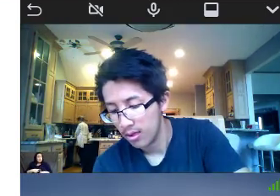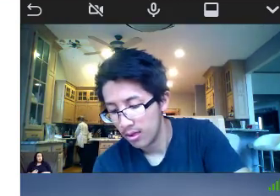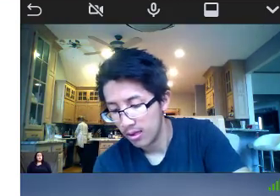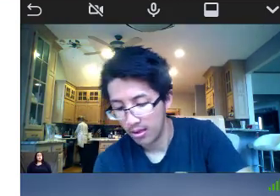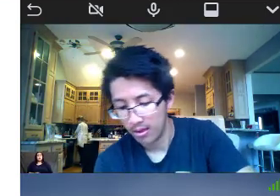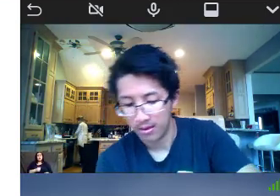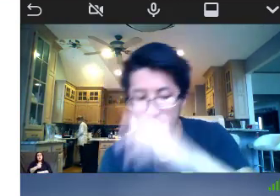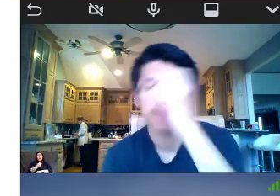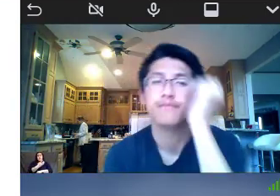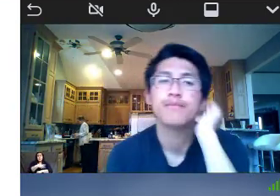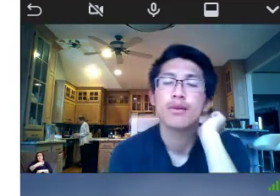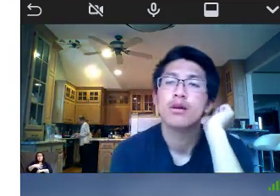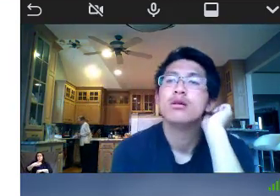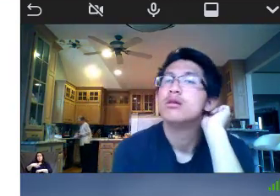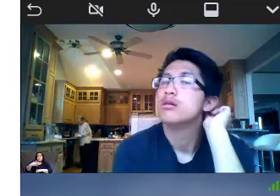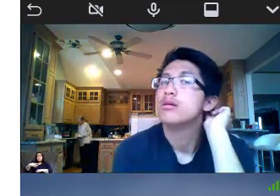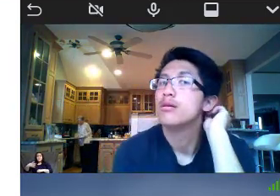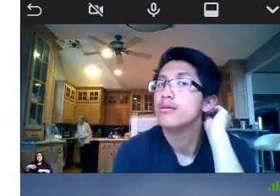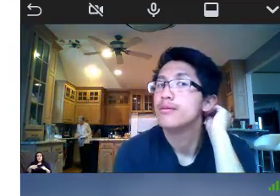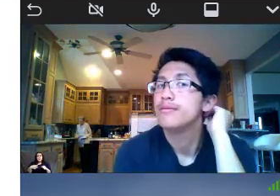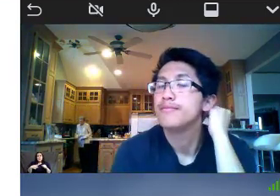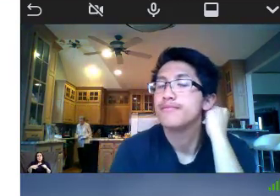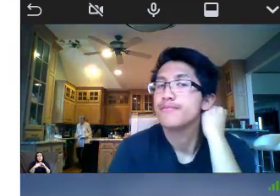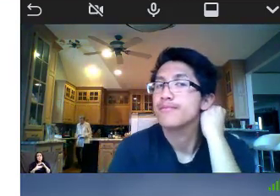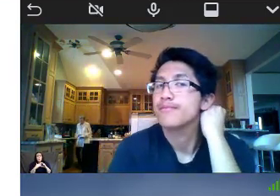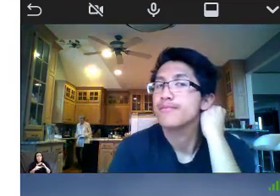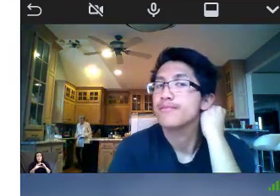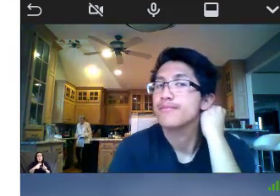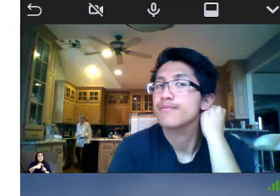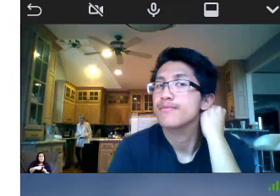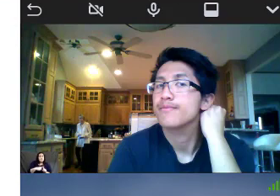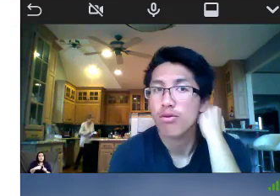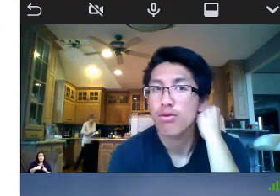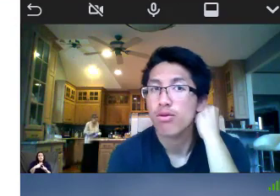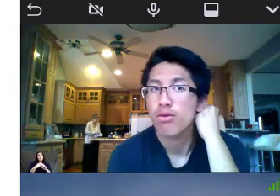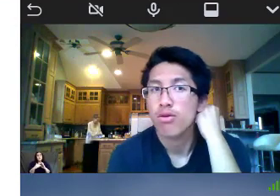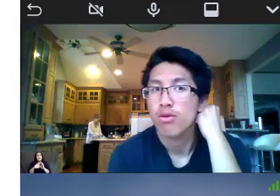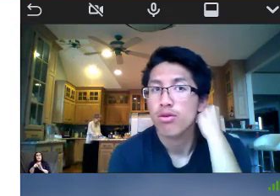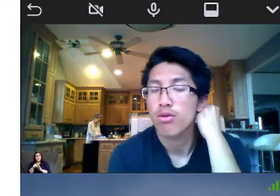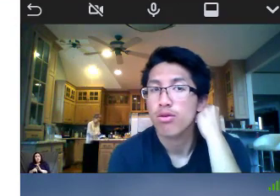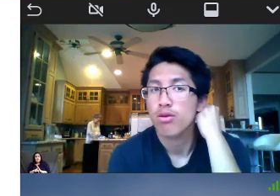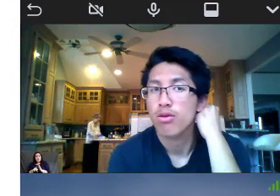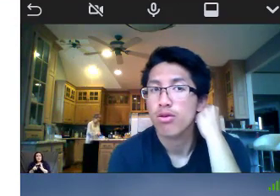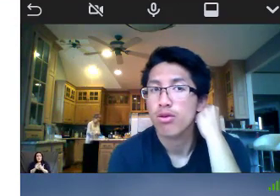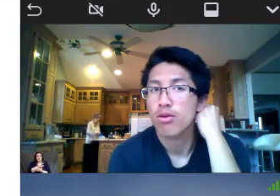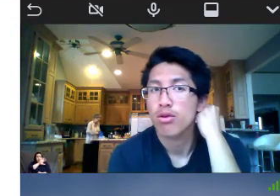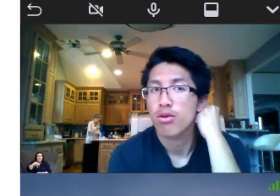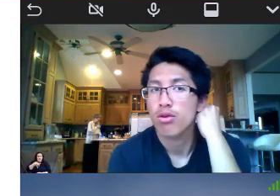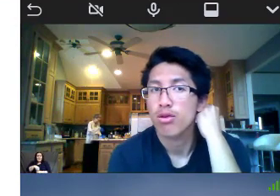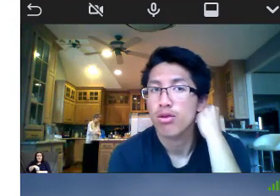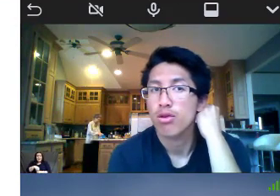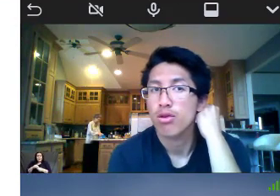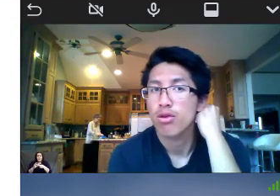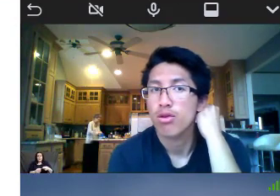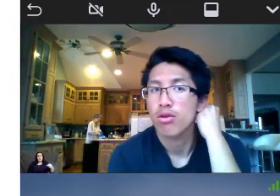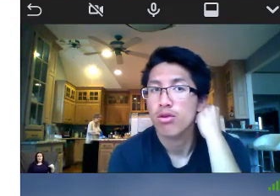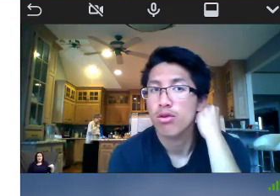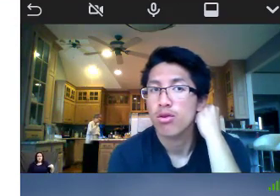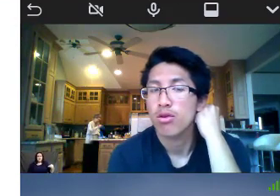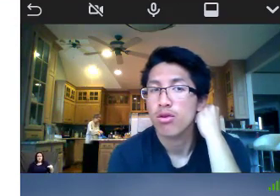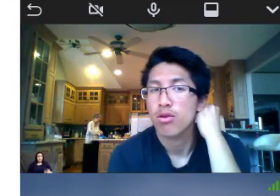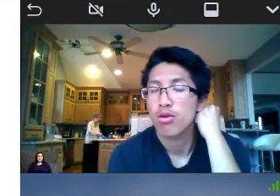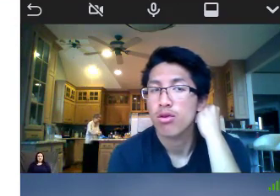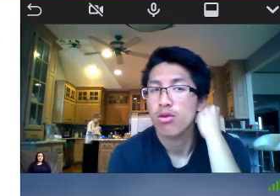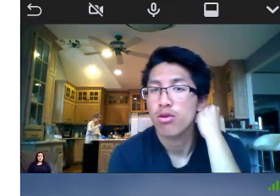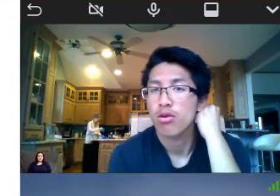the fluid properties, right? So there's a lot of things that might be important for this problem, right? And just like when we